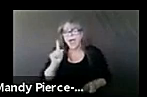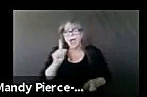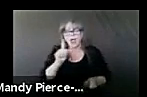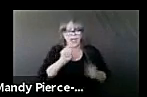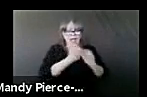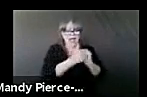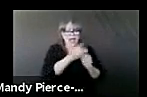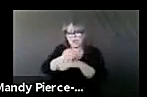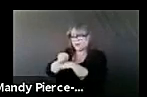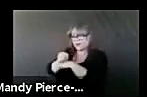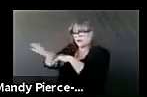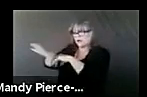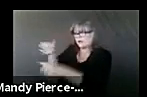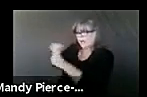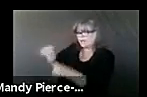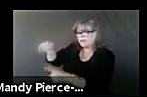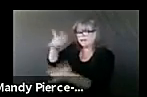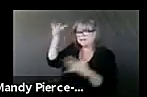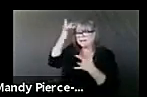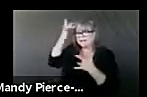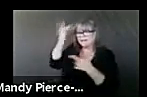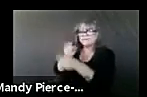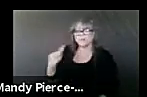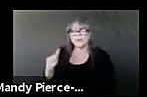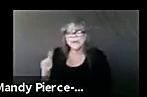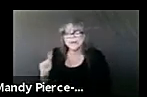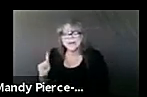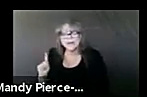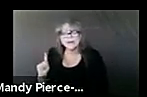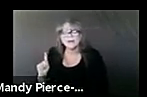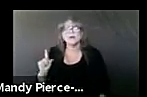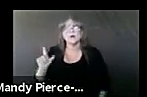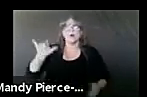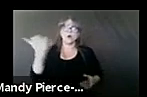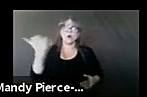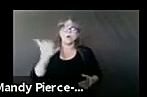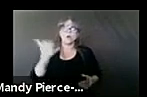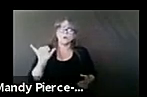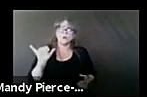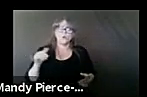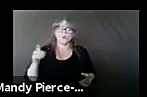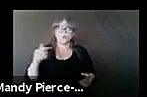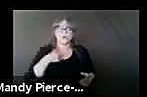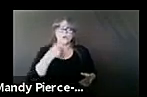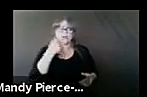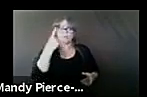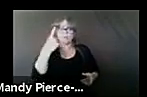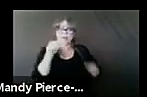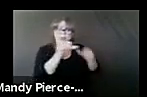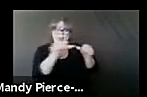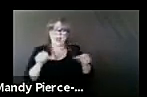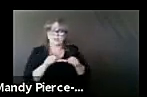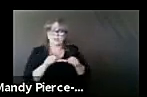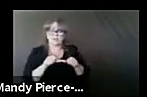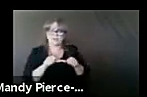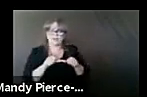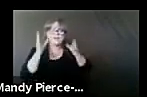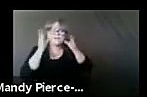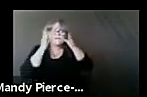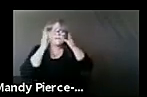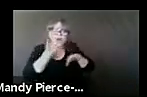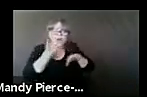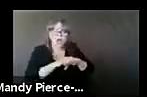outbreaks themselves. We also have a division here at the Department of Public Health and Environment that focuses on the licensing of